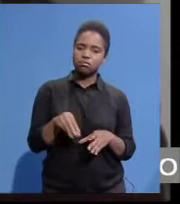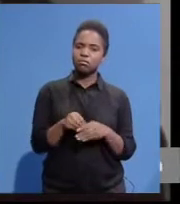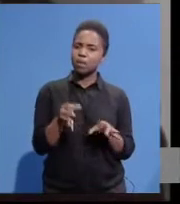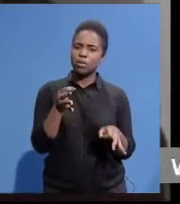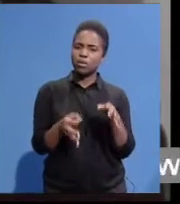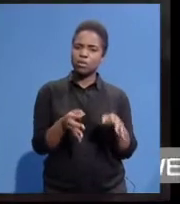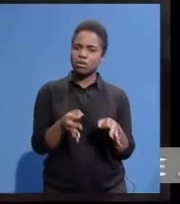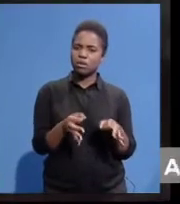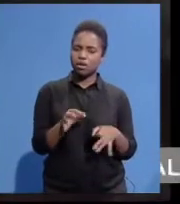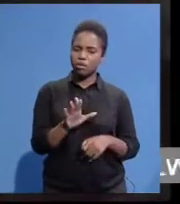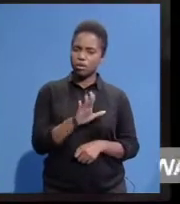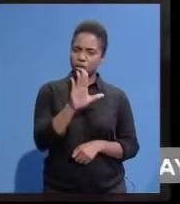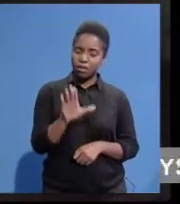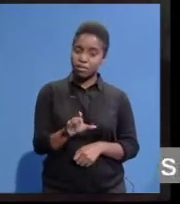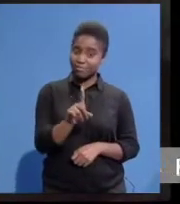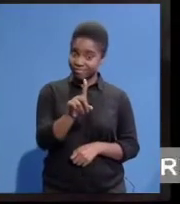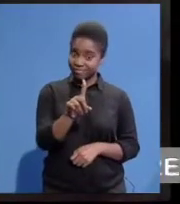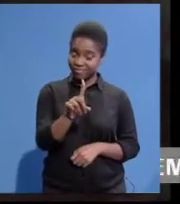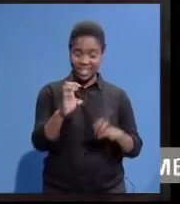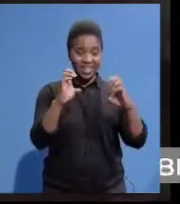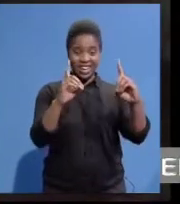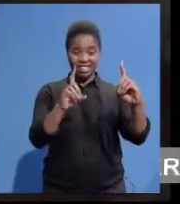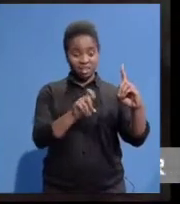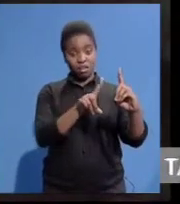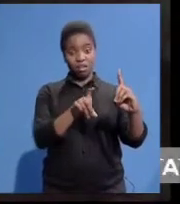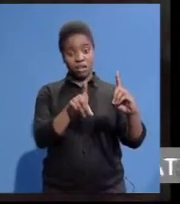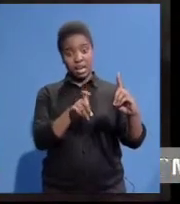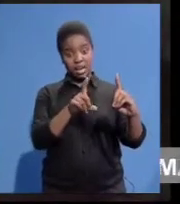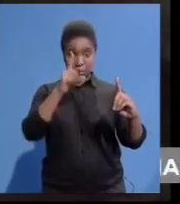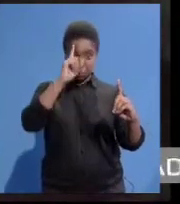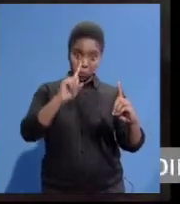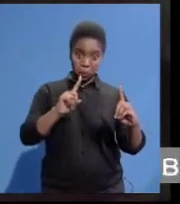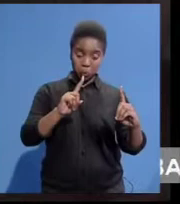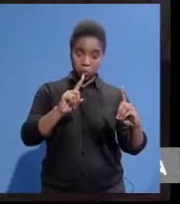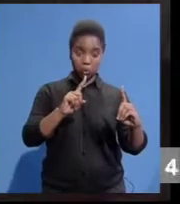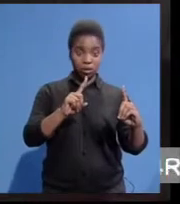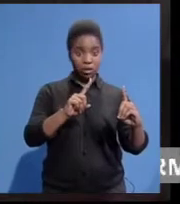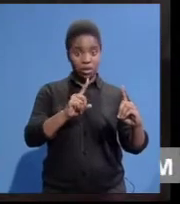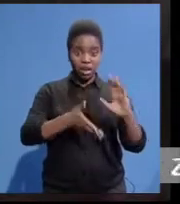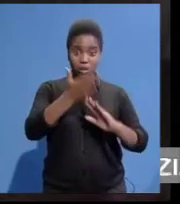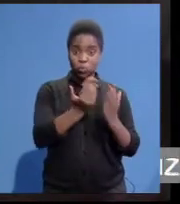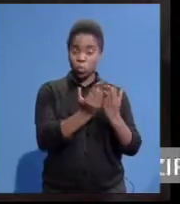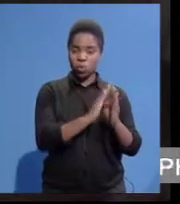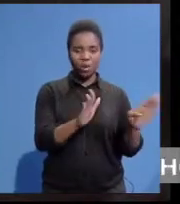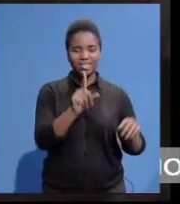of the African people. The question of education has nothing to do with the question of the vote.